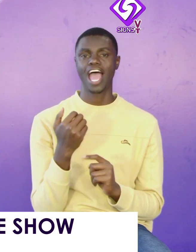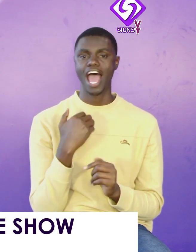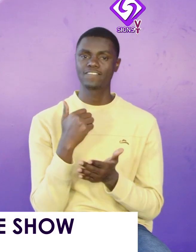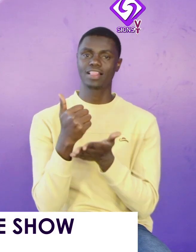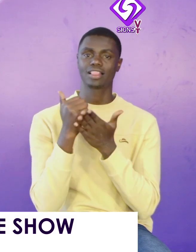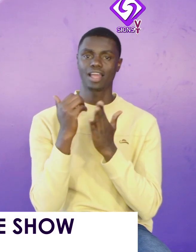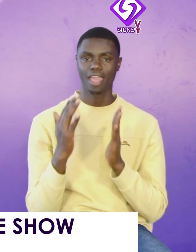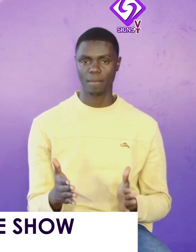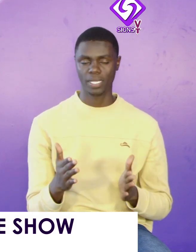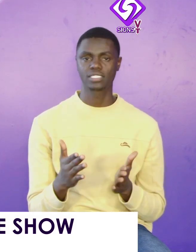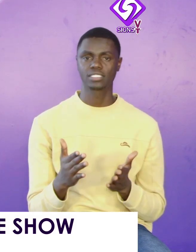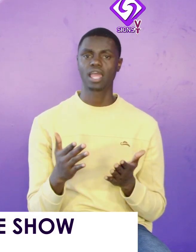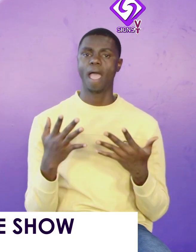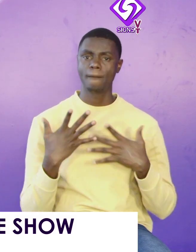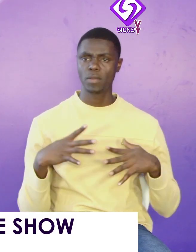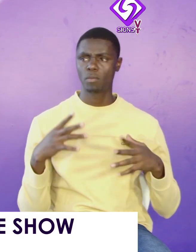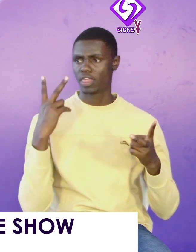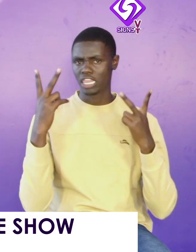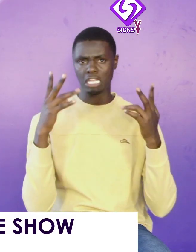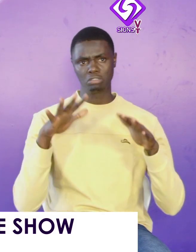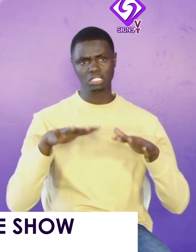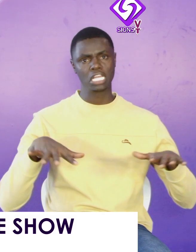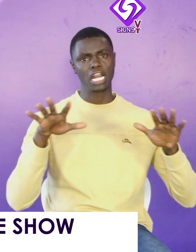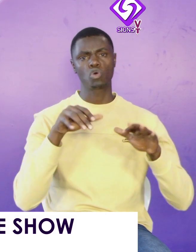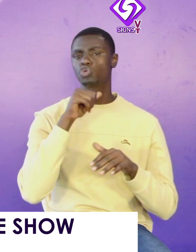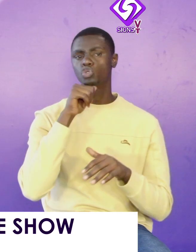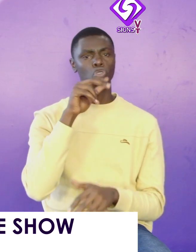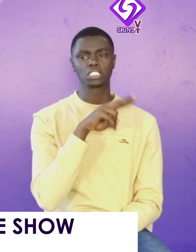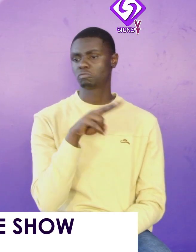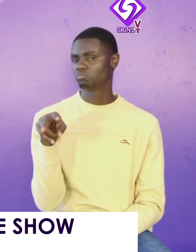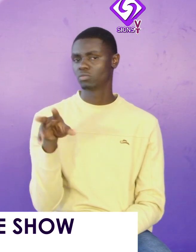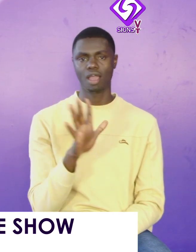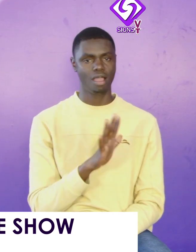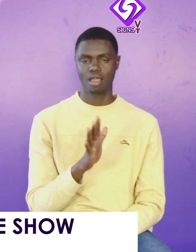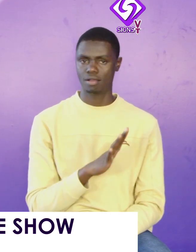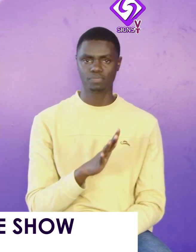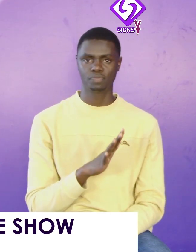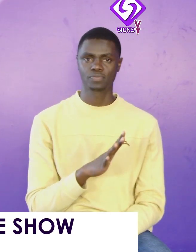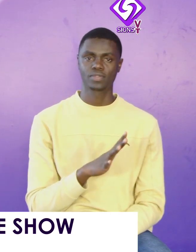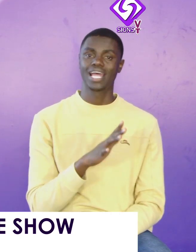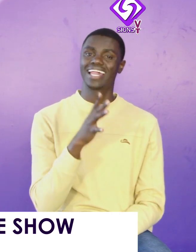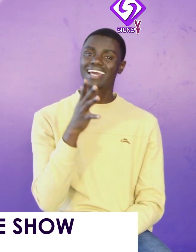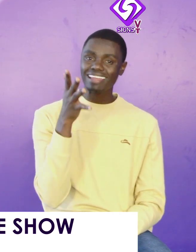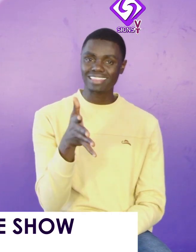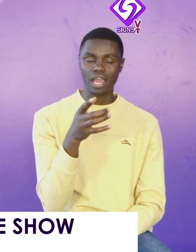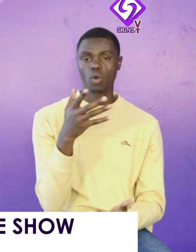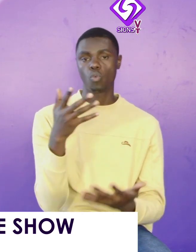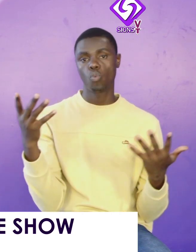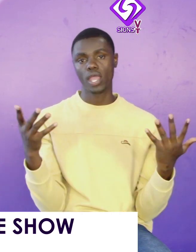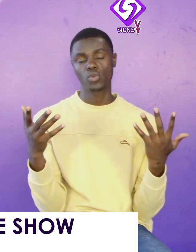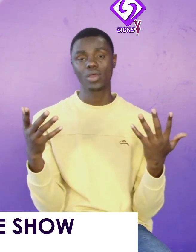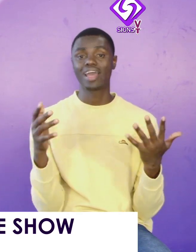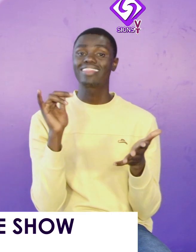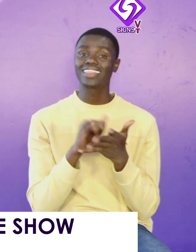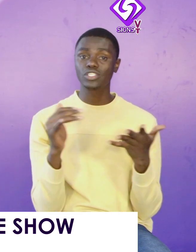helpers. These people that you see around, do not take it for granted. Right there where you are, that is where your